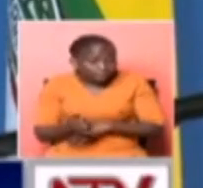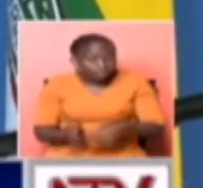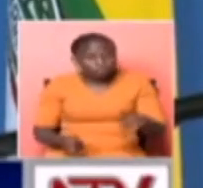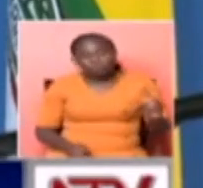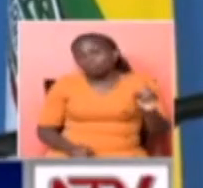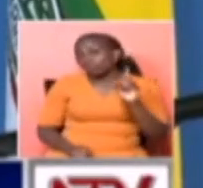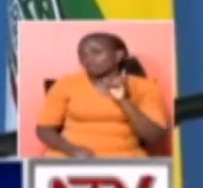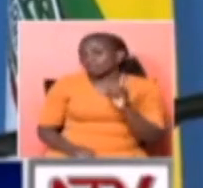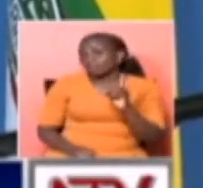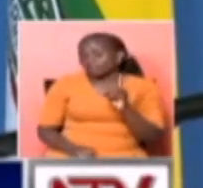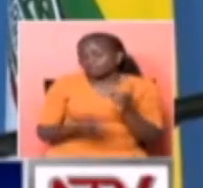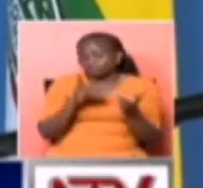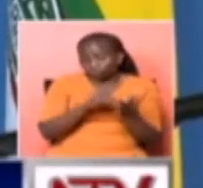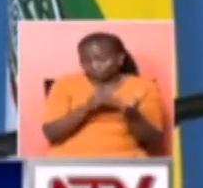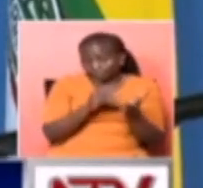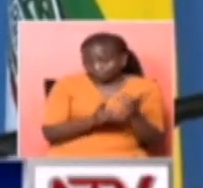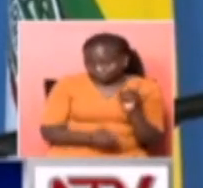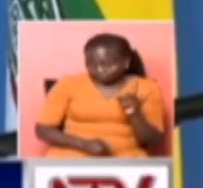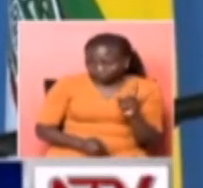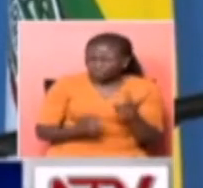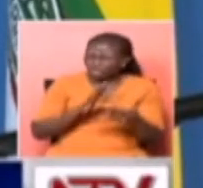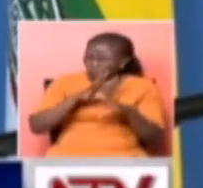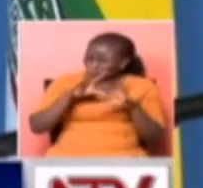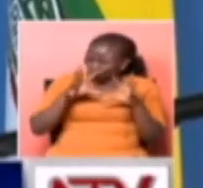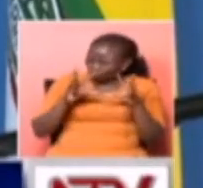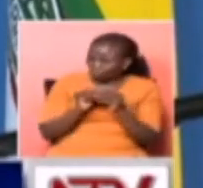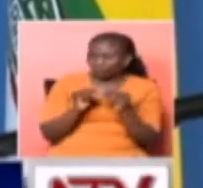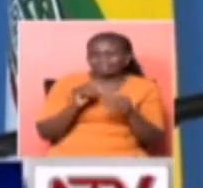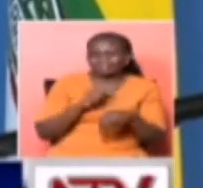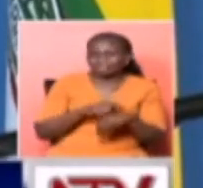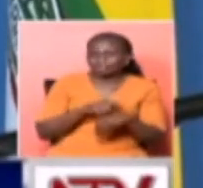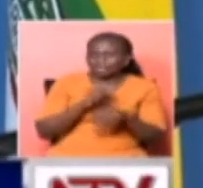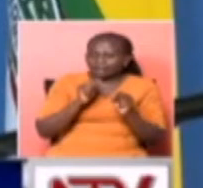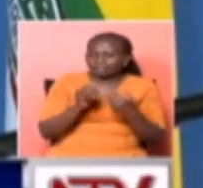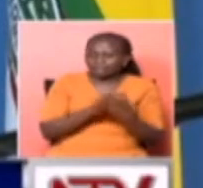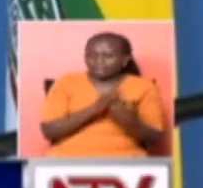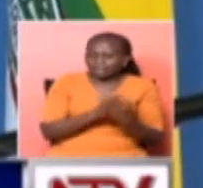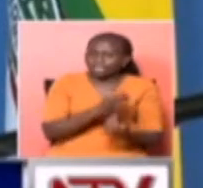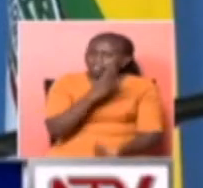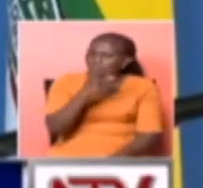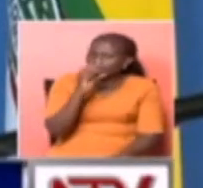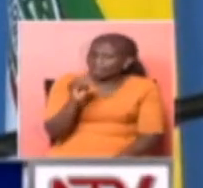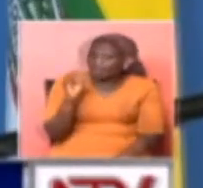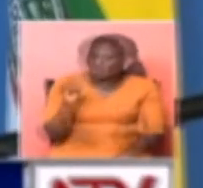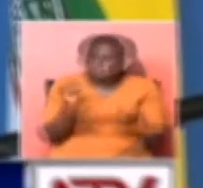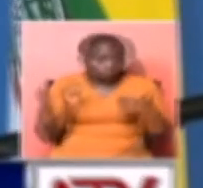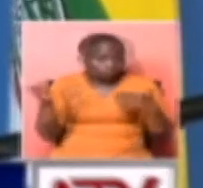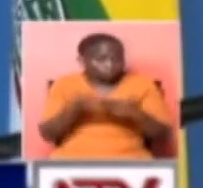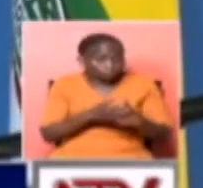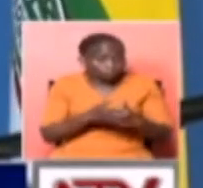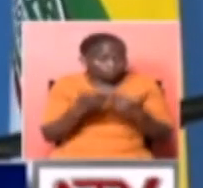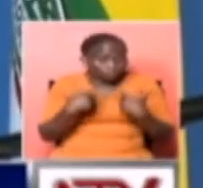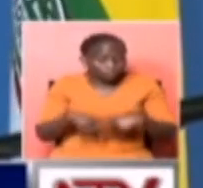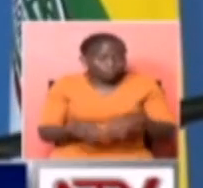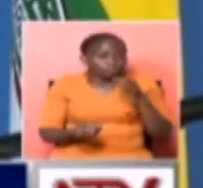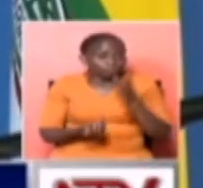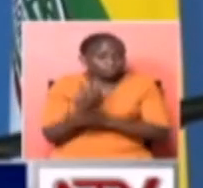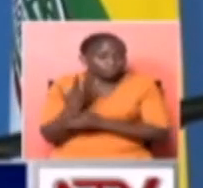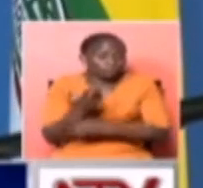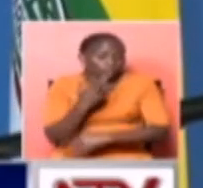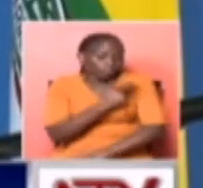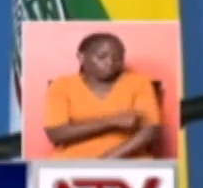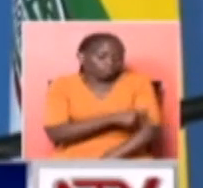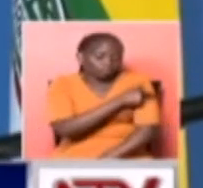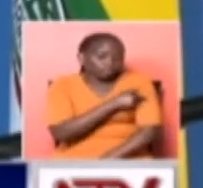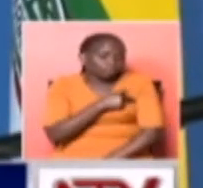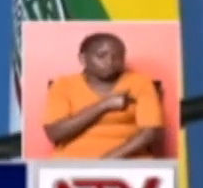one doctor in one shift can look after a 300-bed hospital. We have created the hospital